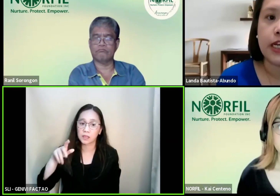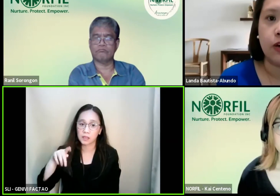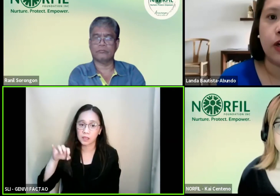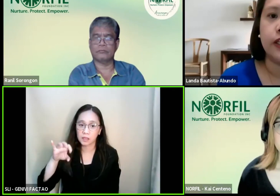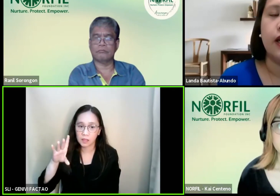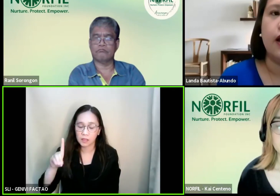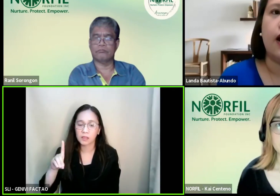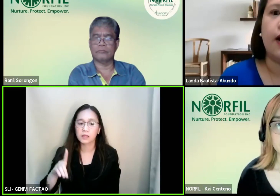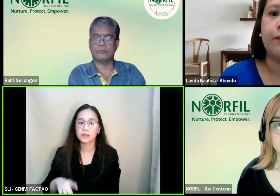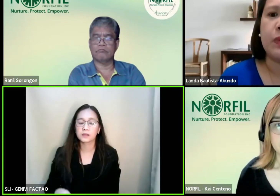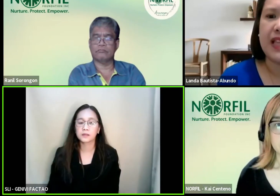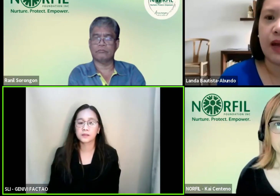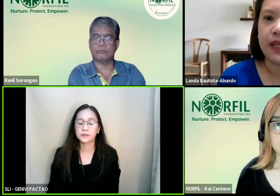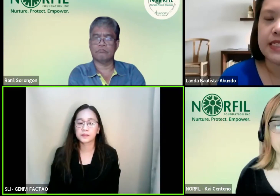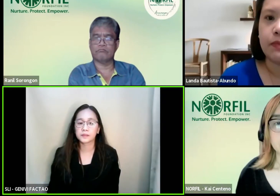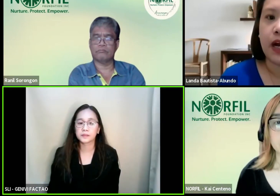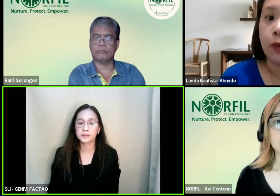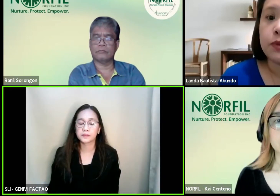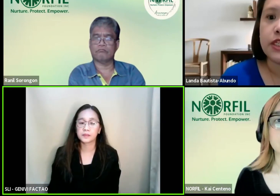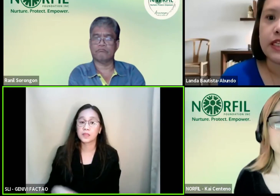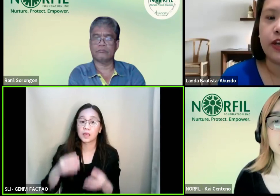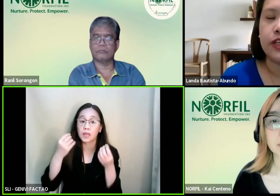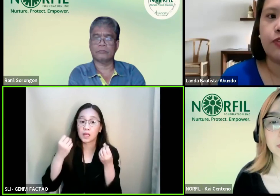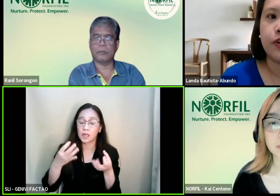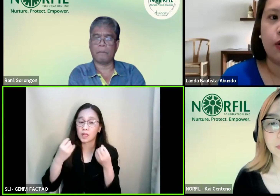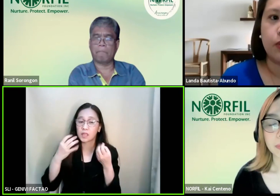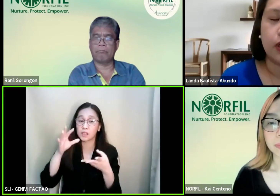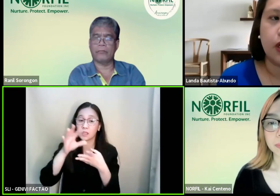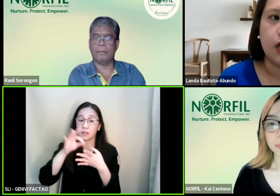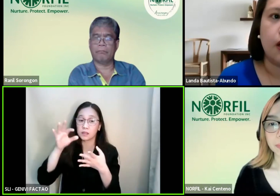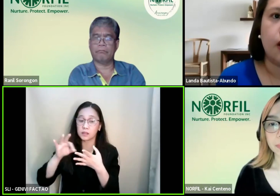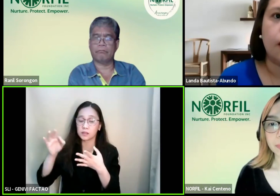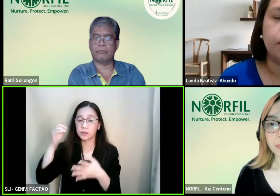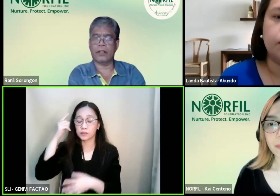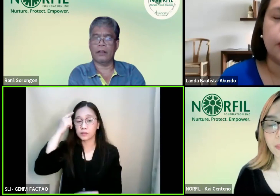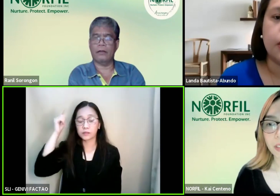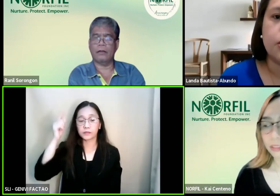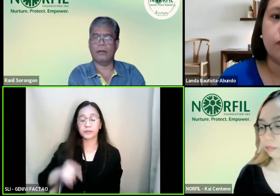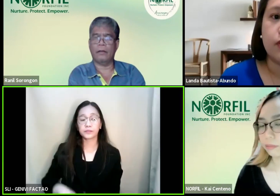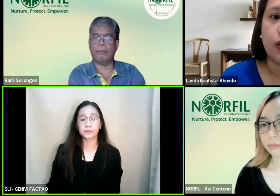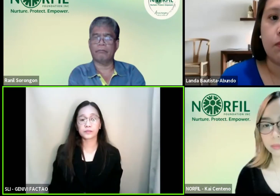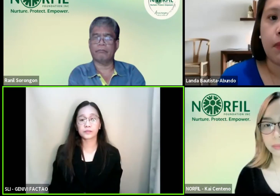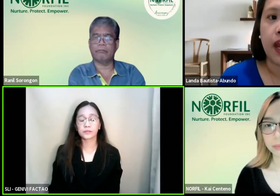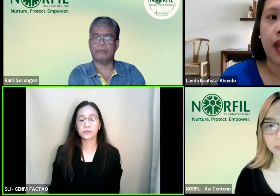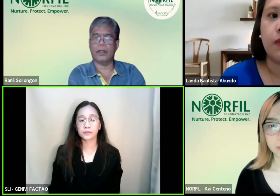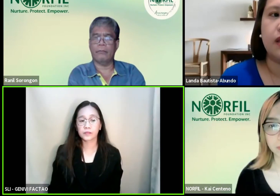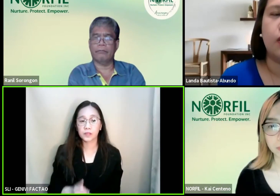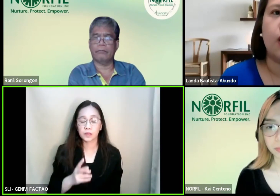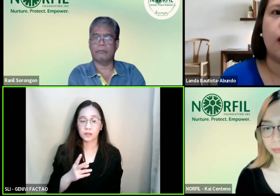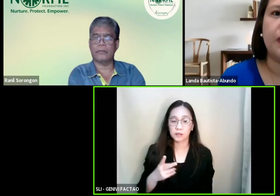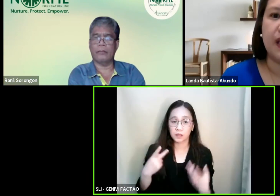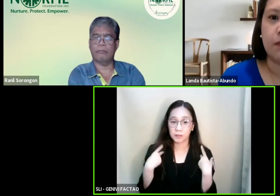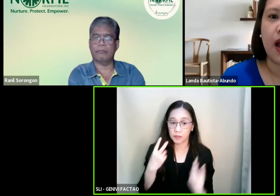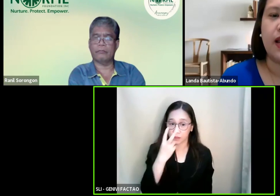very early on. Madami kasi mga options ngayon now for our learners with visual impairment,